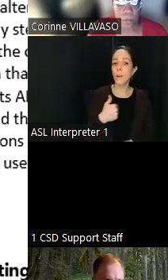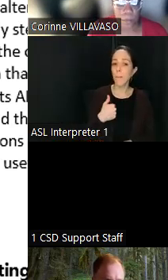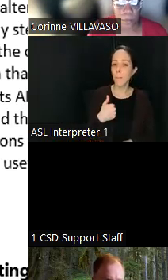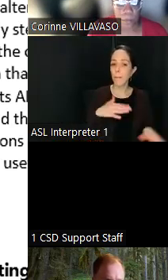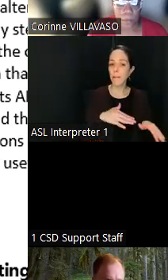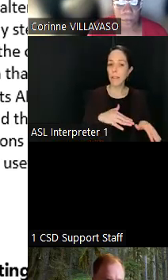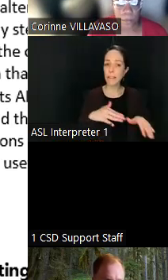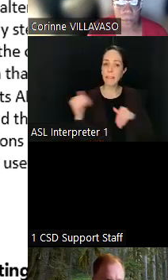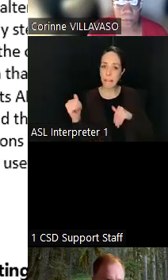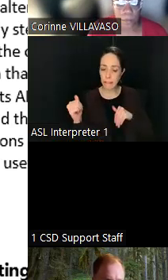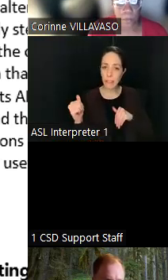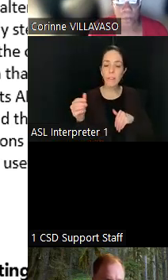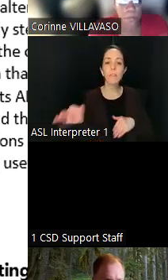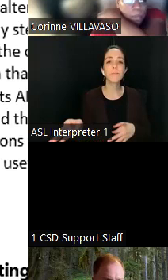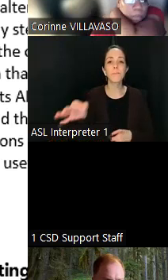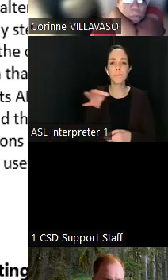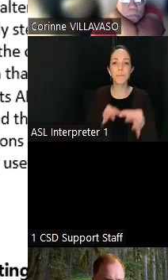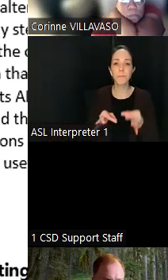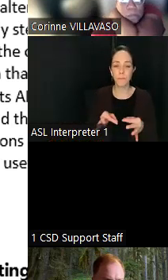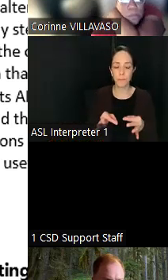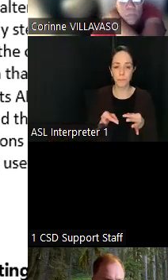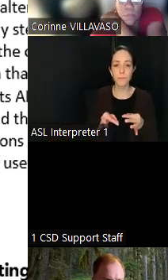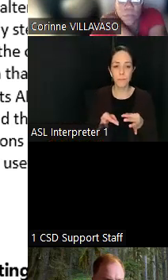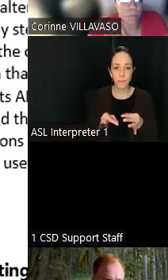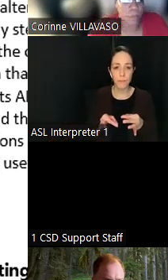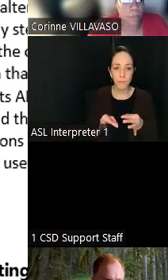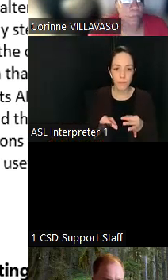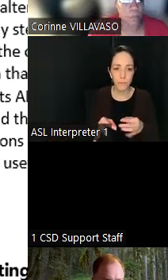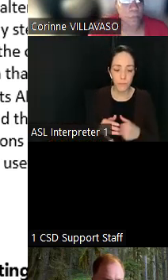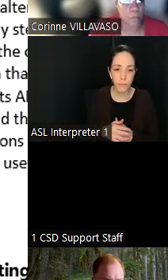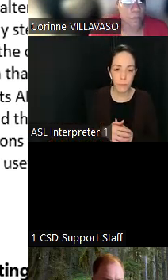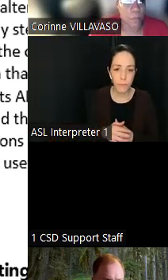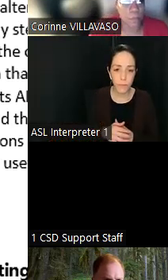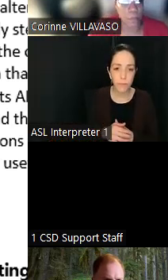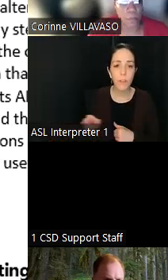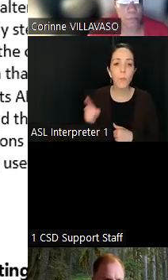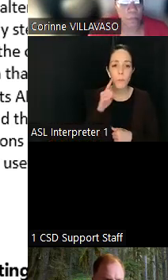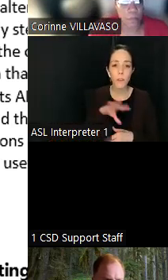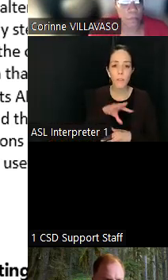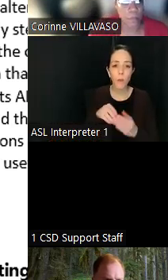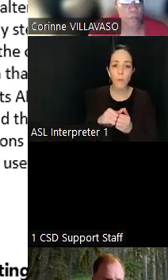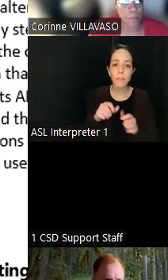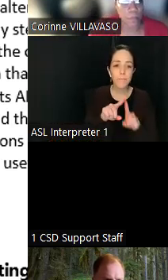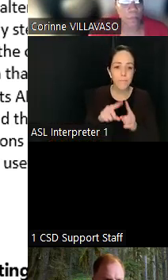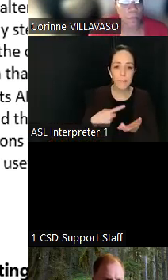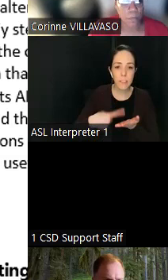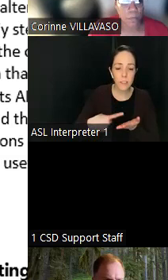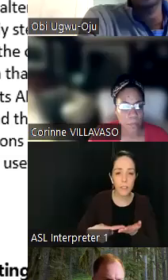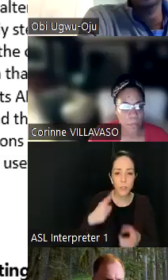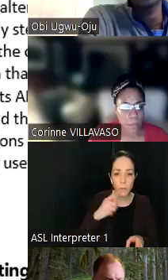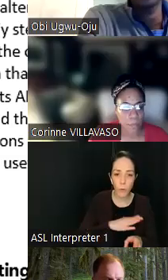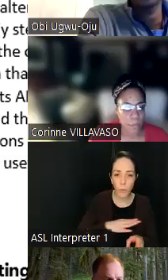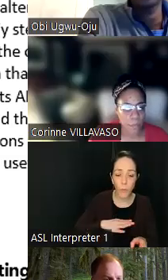provide historical context and institutional memory to discussions of the Oversight Board. Alternates may not